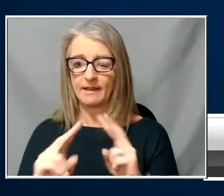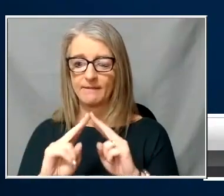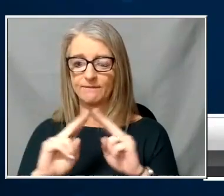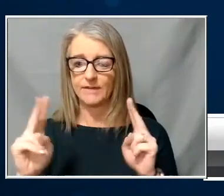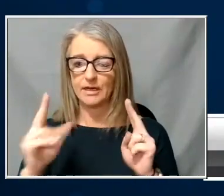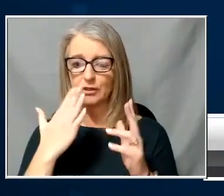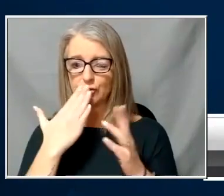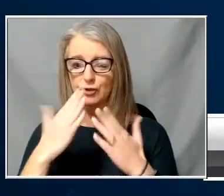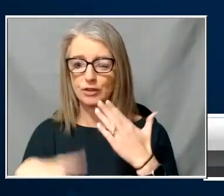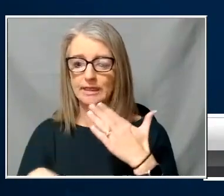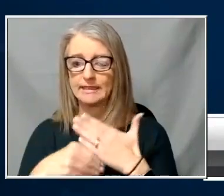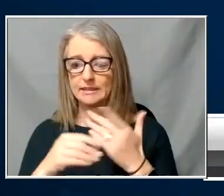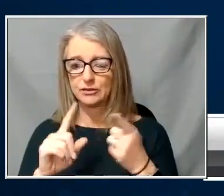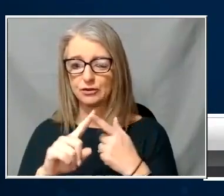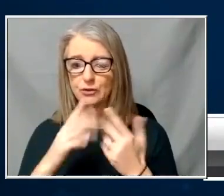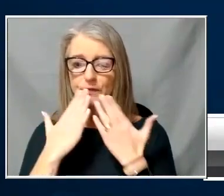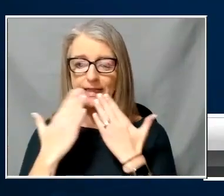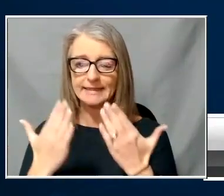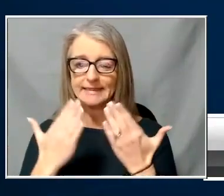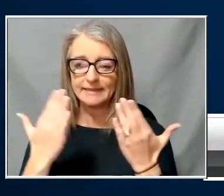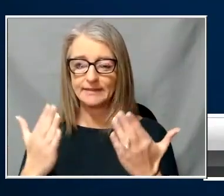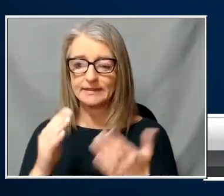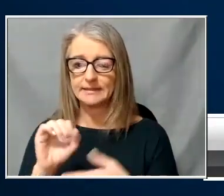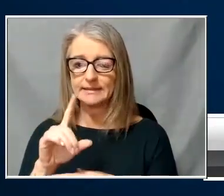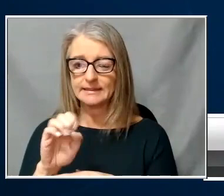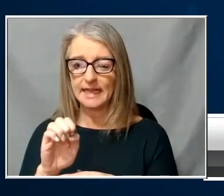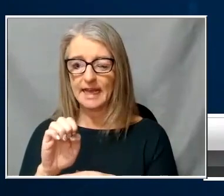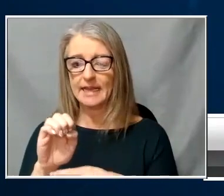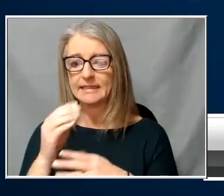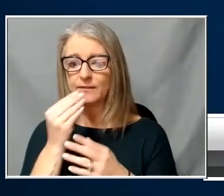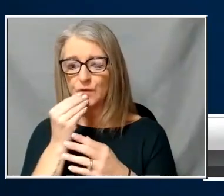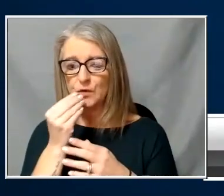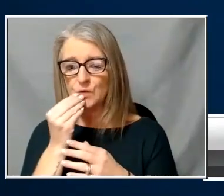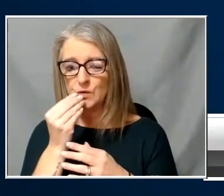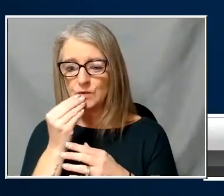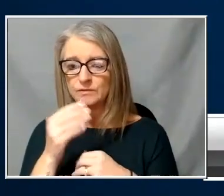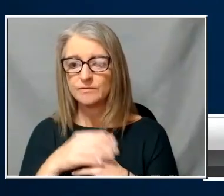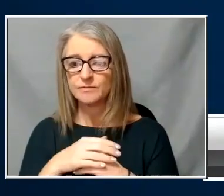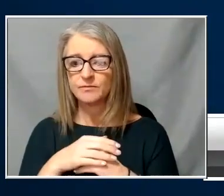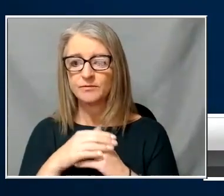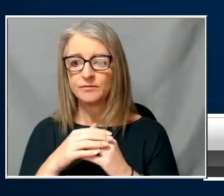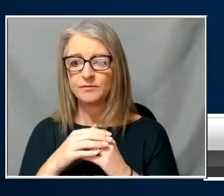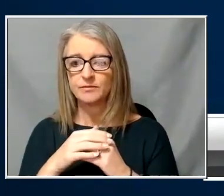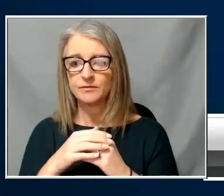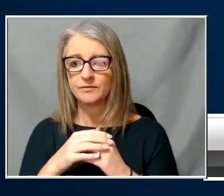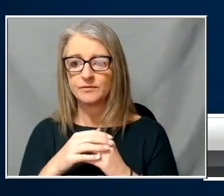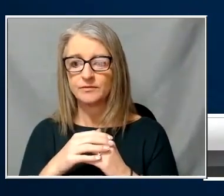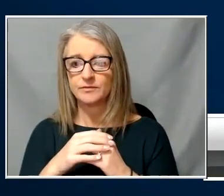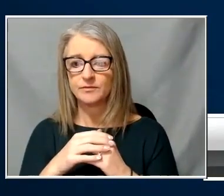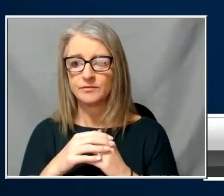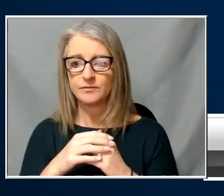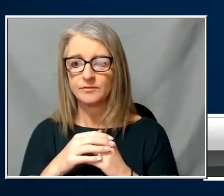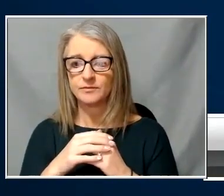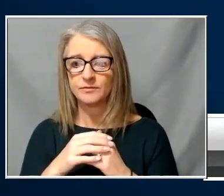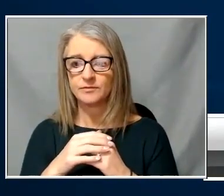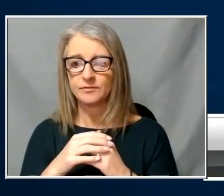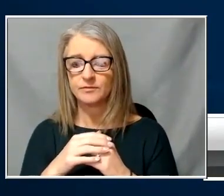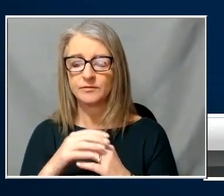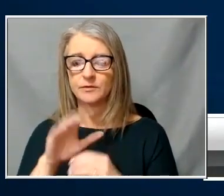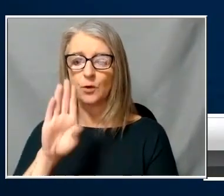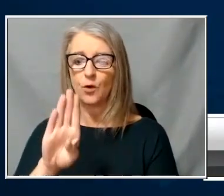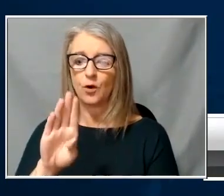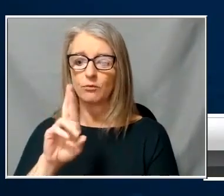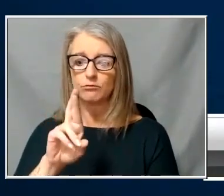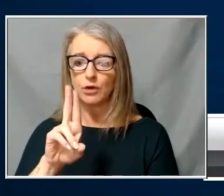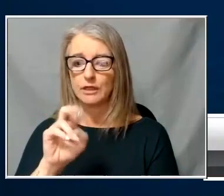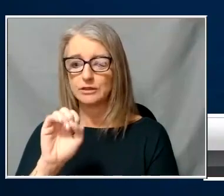addition to a Thanksgiving side dishes, if, addition to your Brussels sprout or